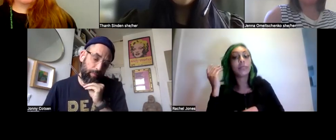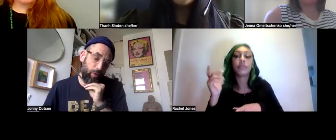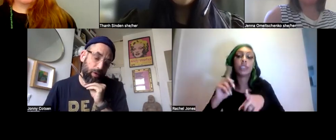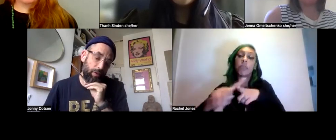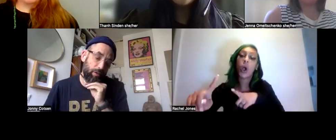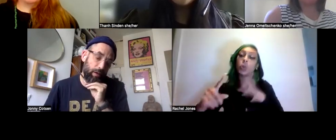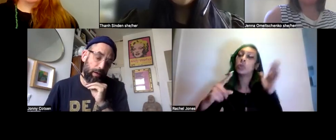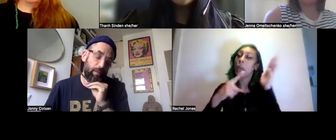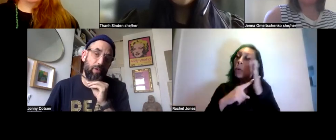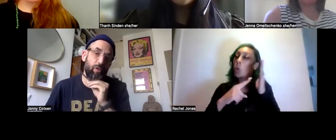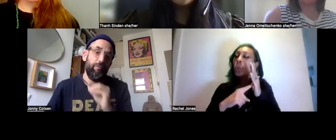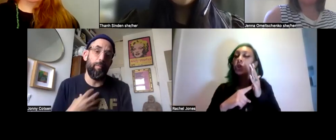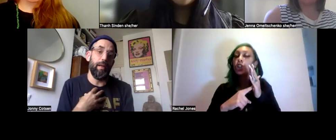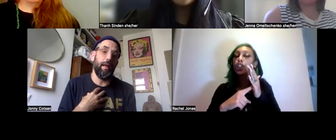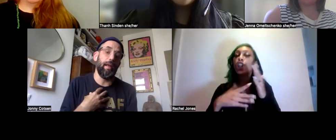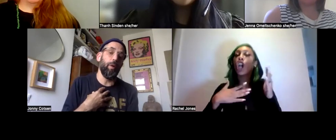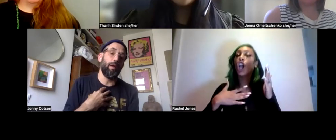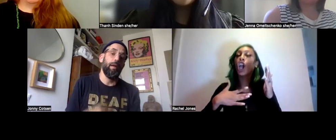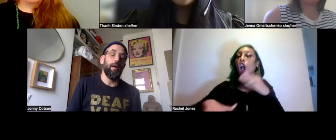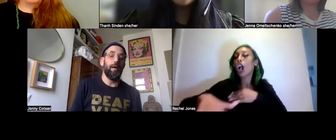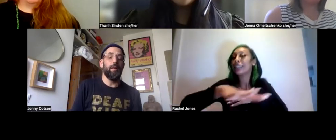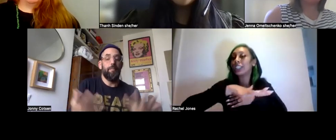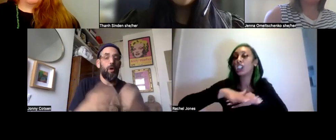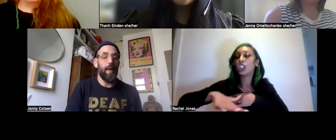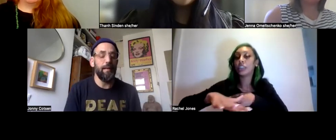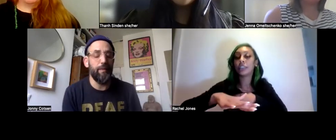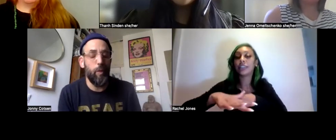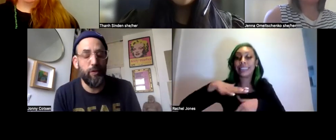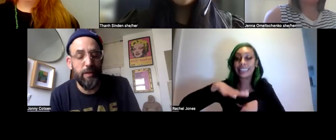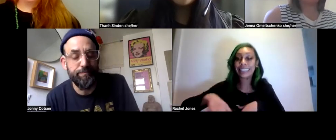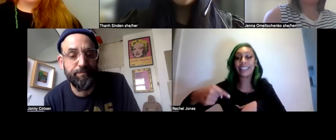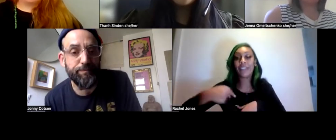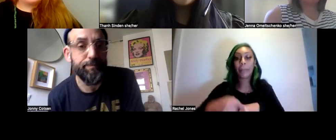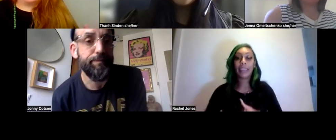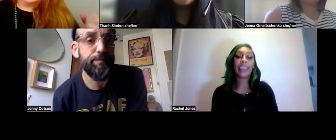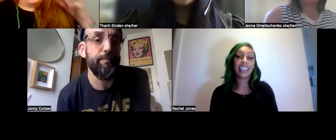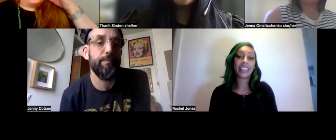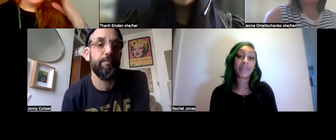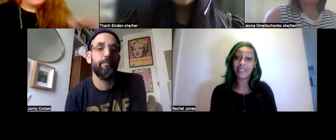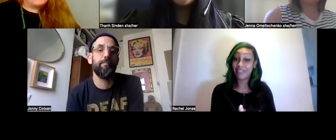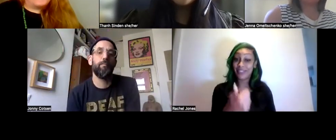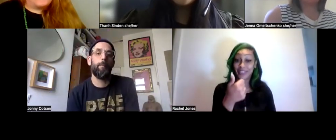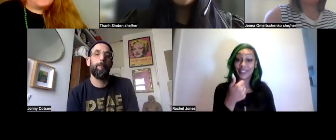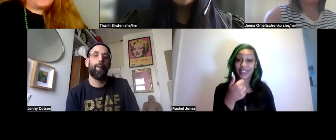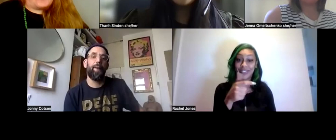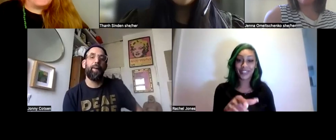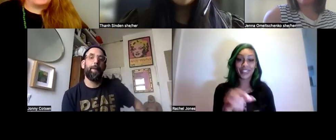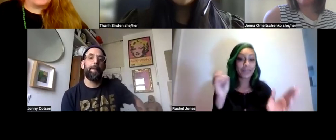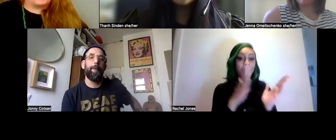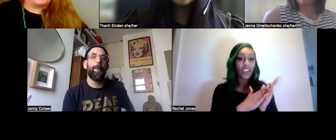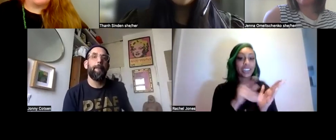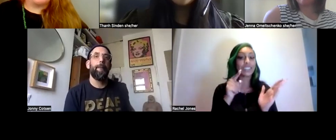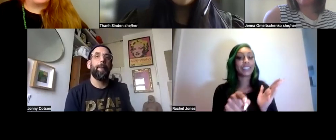so that is probably the most important condition for me anyway. I hope that answered the question. It does indeed. And I think someone's also